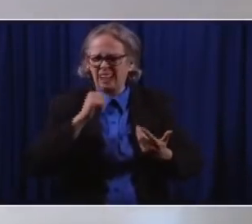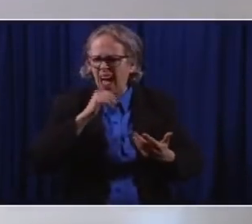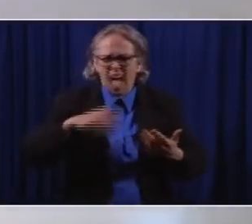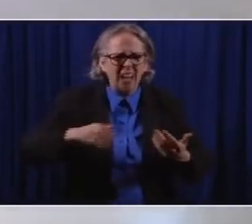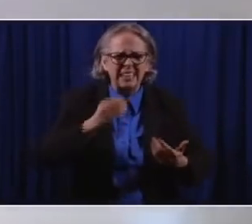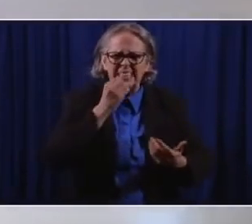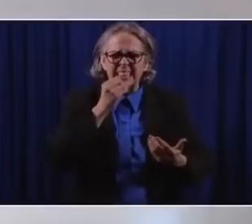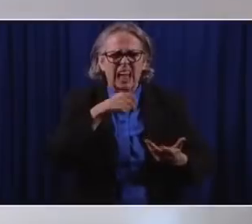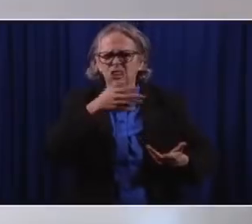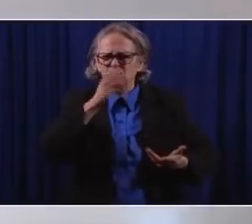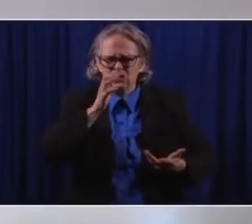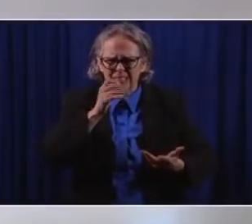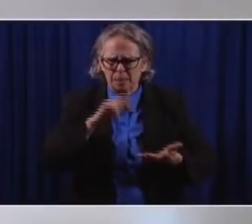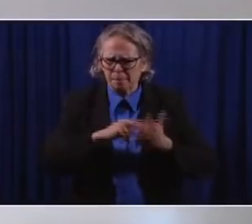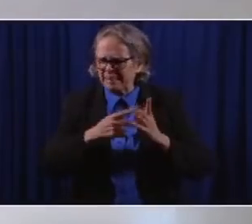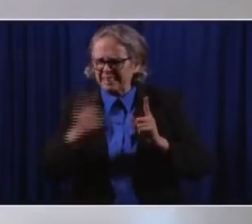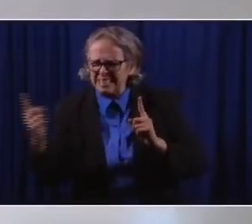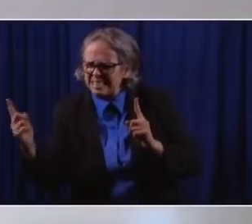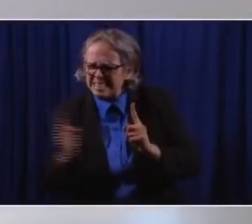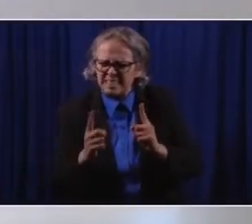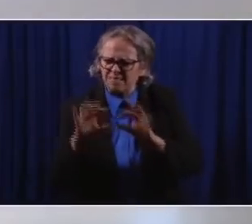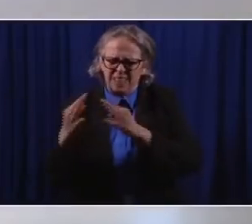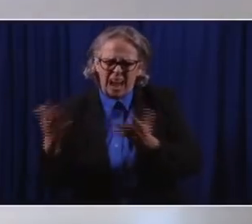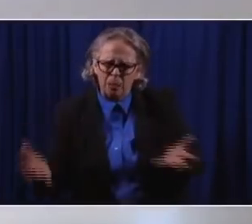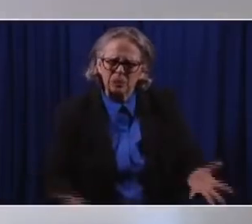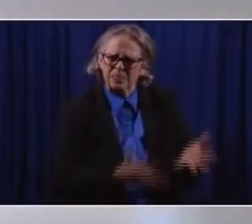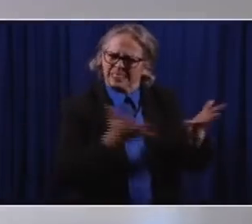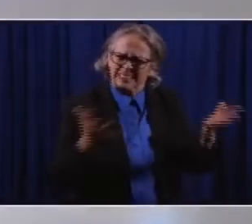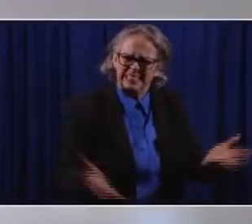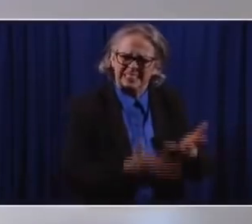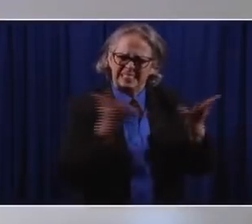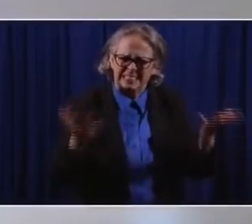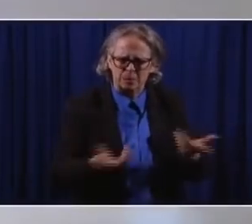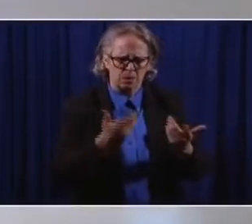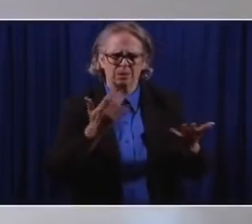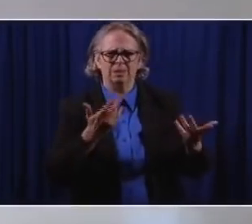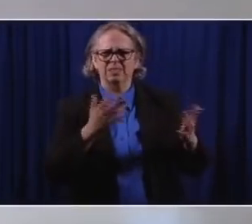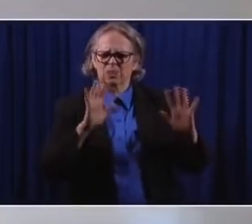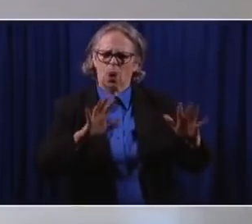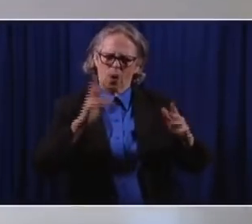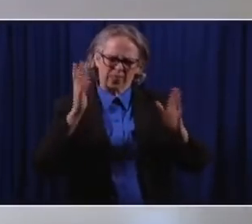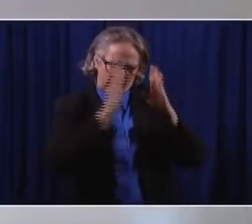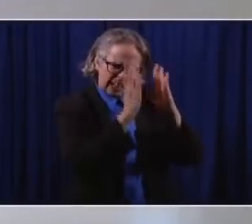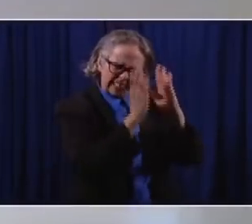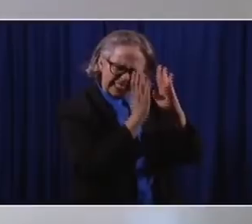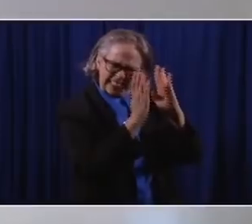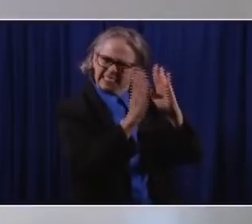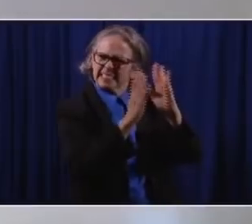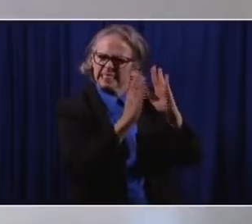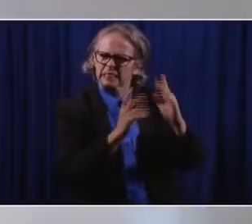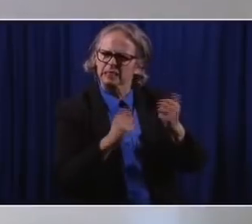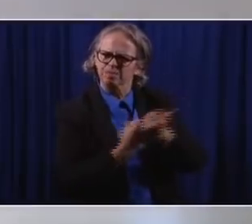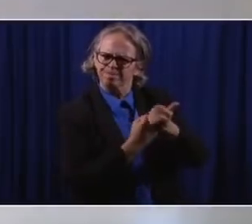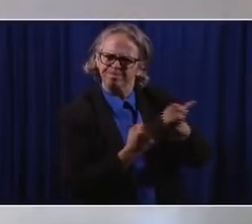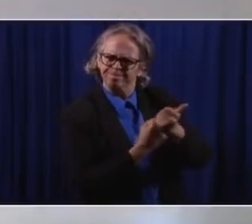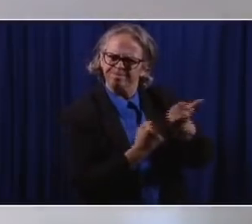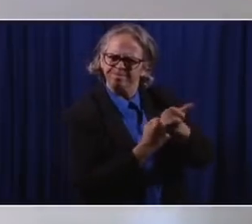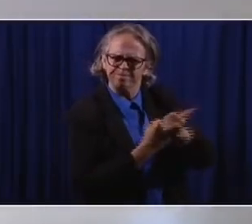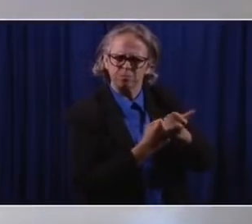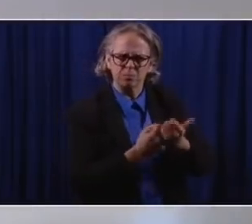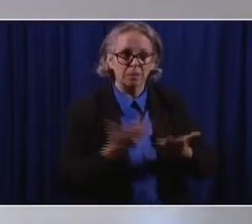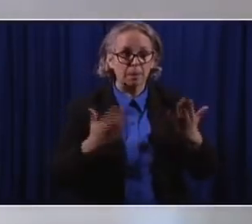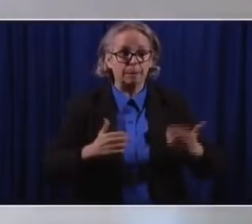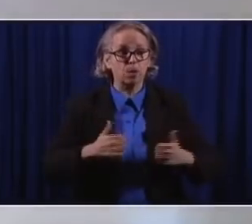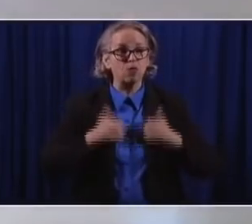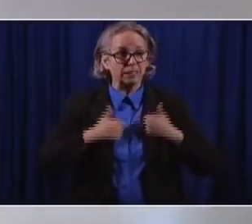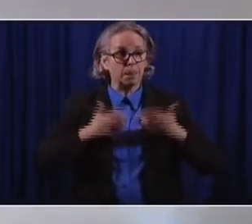may be experiencing weight loss or dehydration. Or perhaps you have a resident who used to talk and interact with others, but